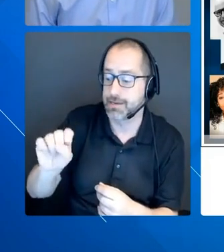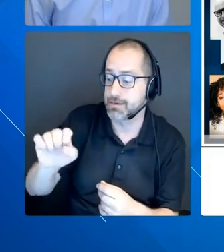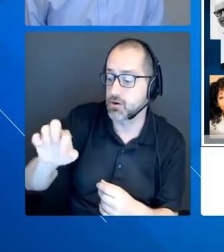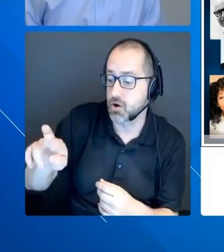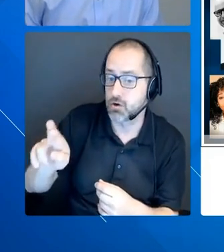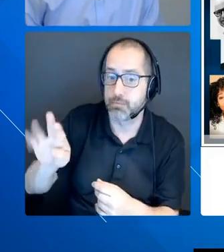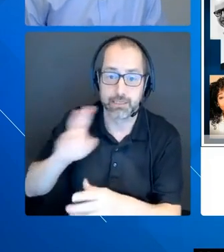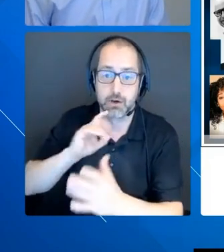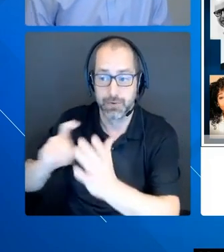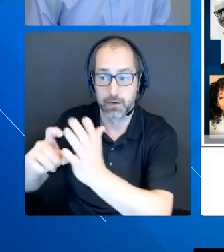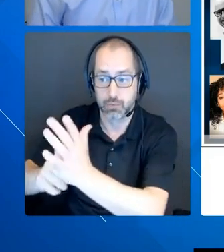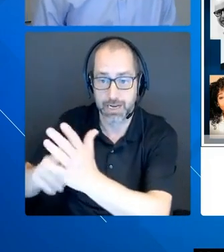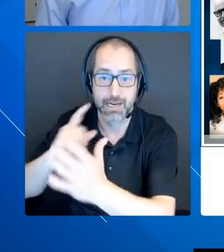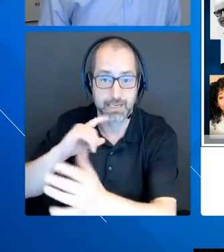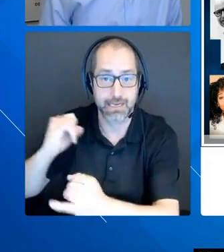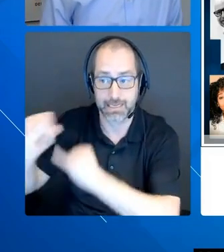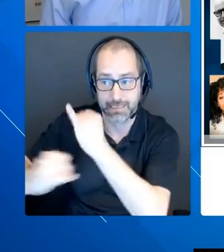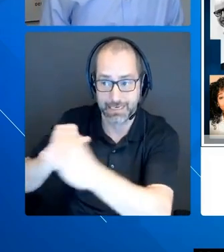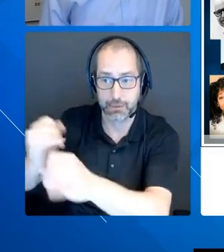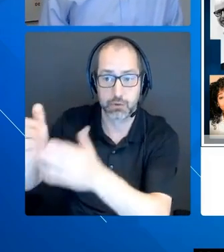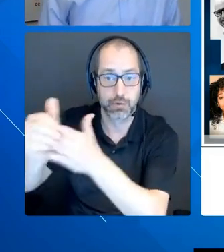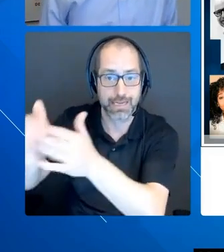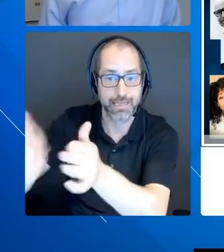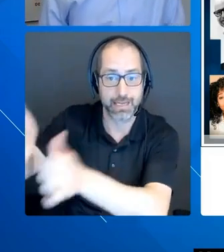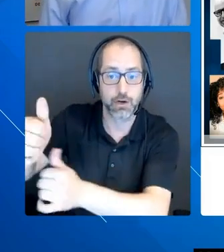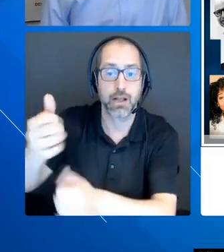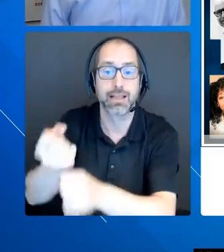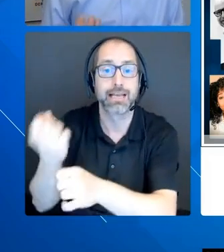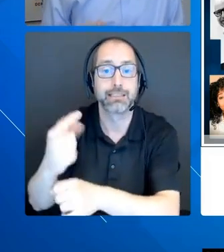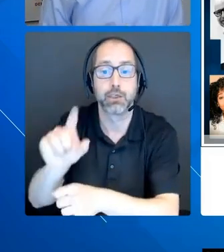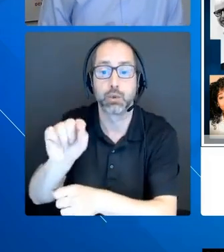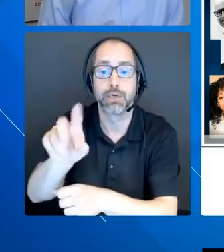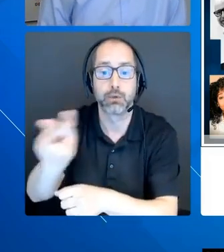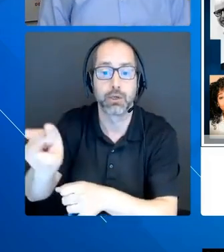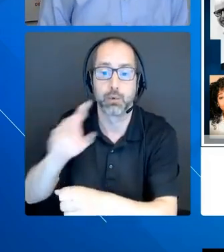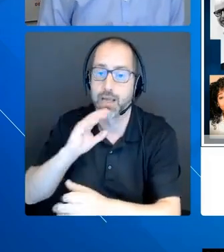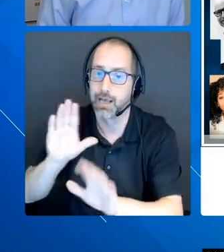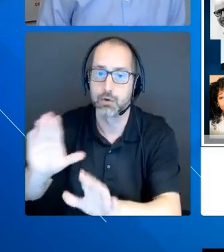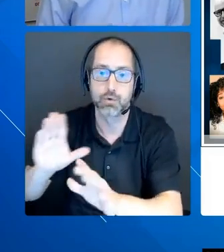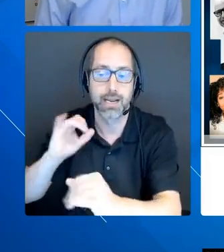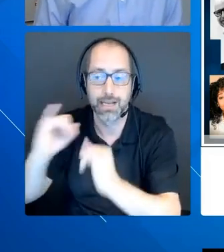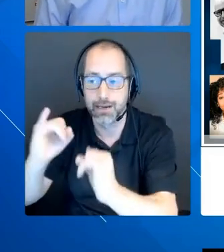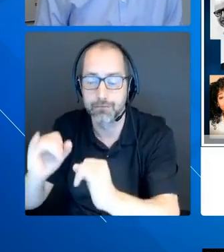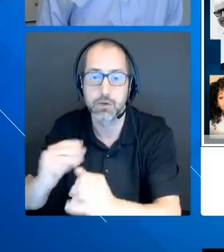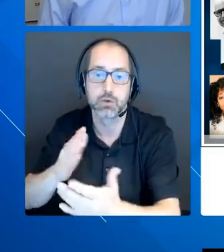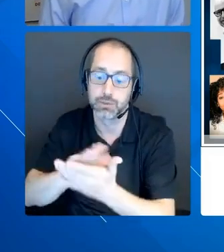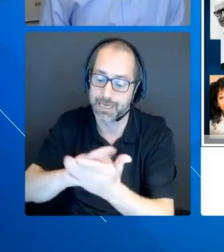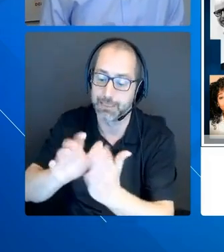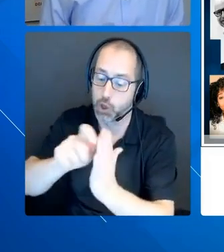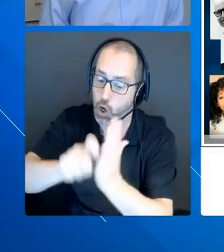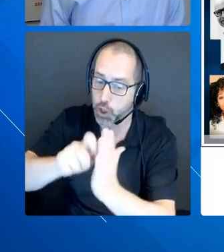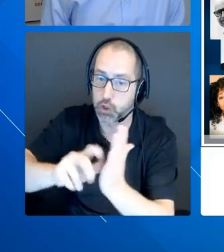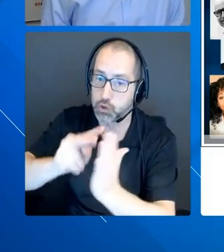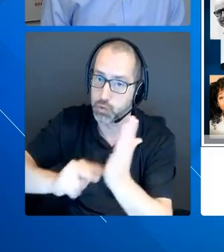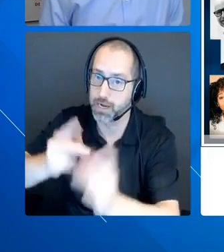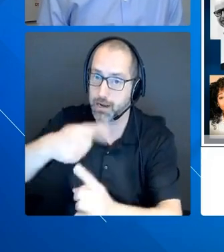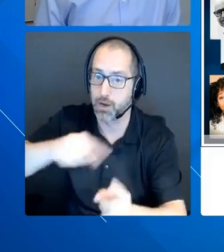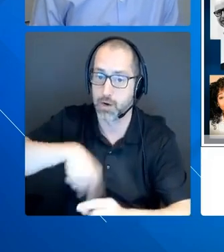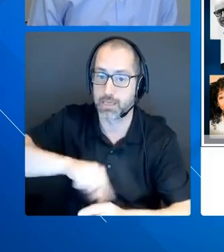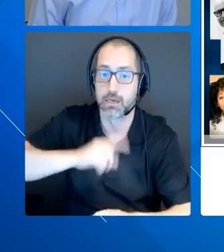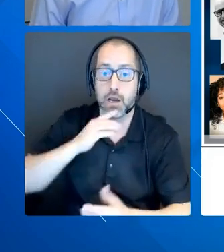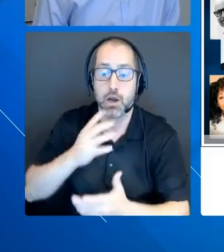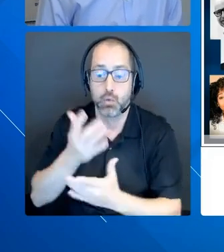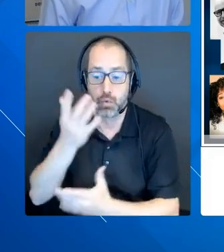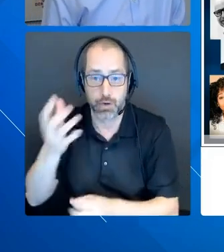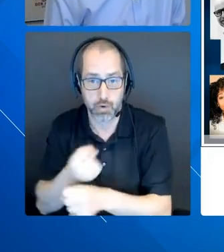leader. Last year in 2022, we had some great interviews. We had some nice article written about us. We won a couple of awards. We